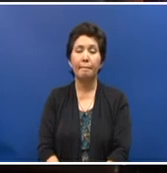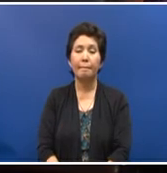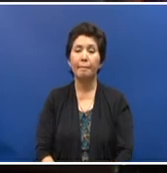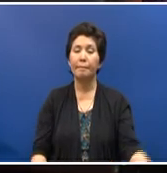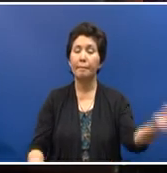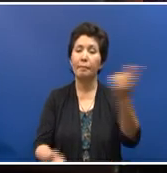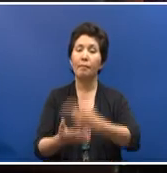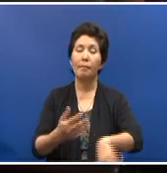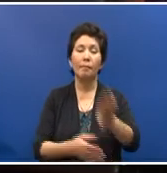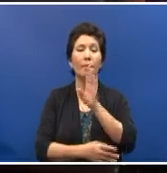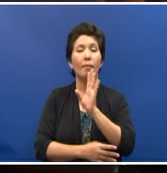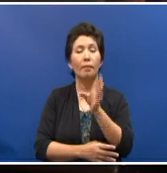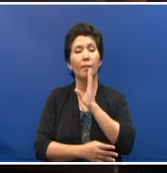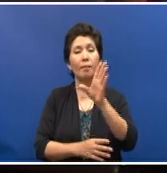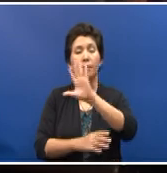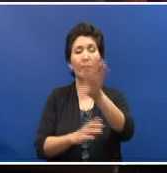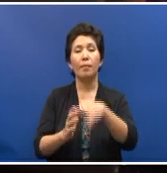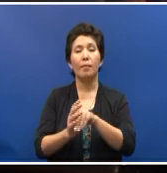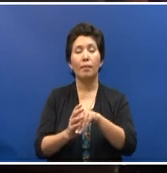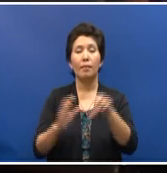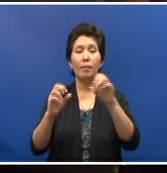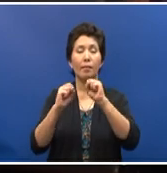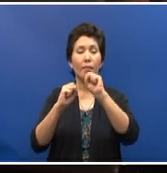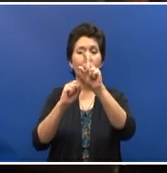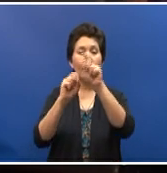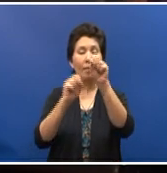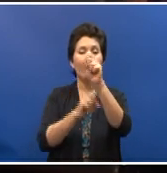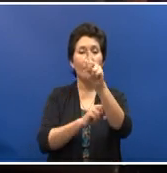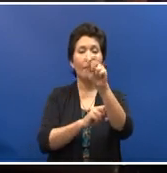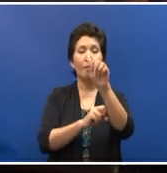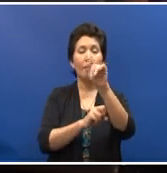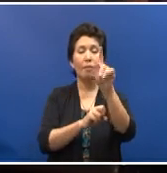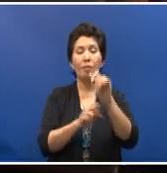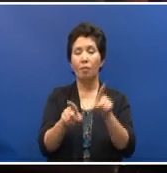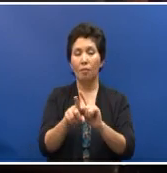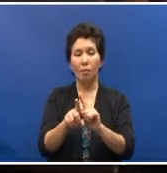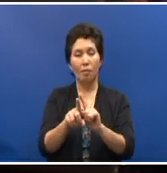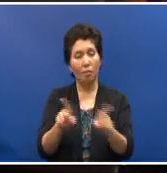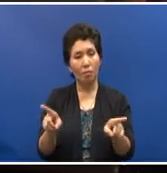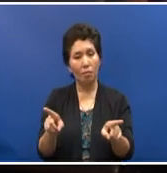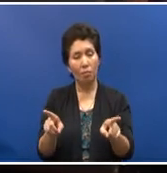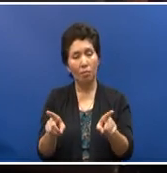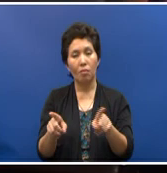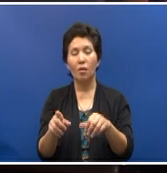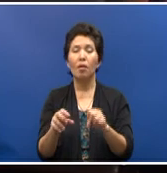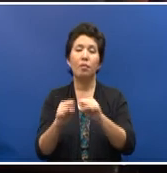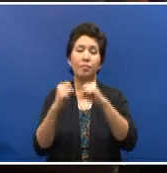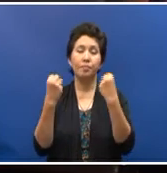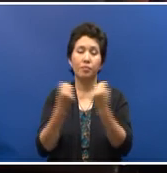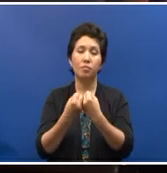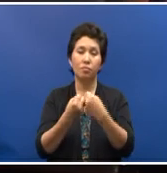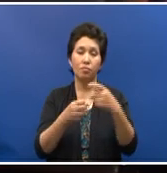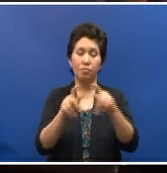When we talk about social stratifications, we have to understand that it determines the social positions in